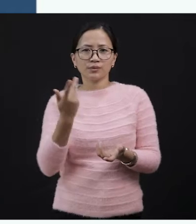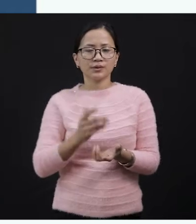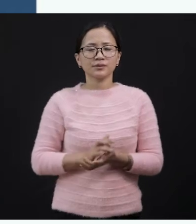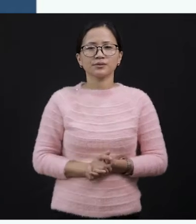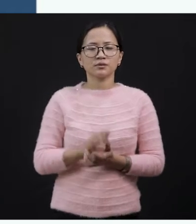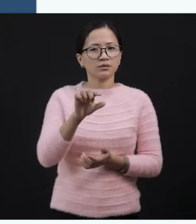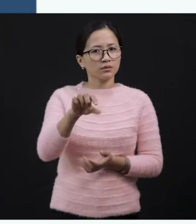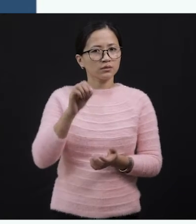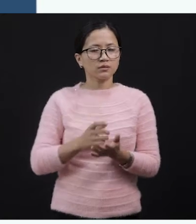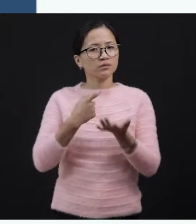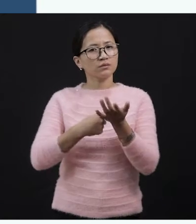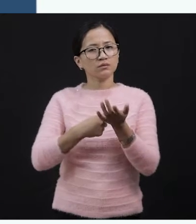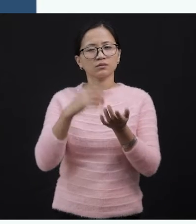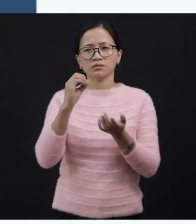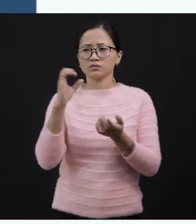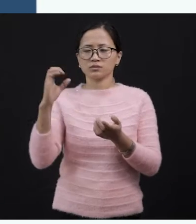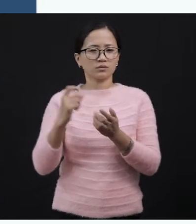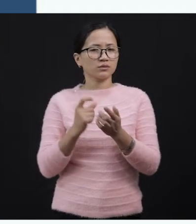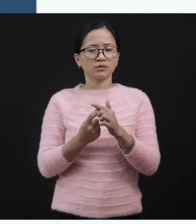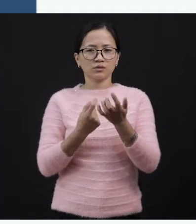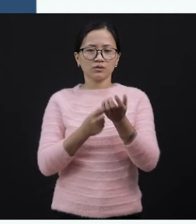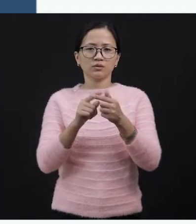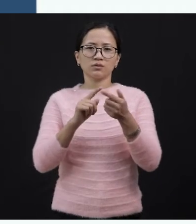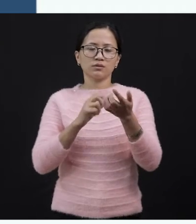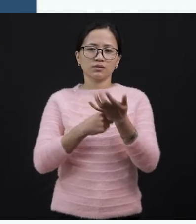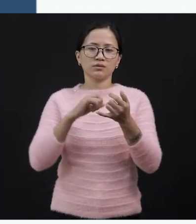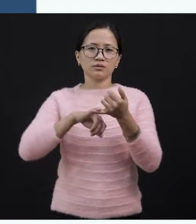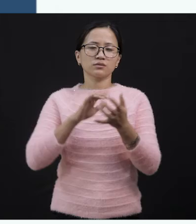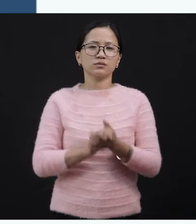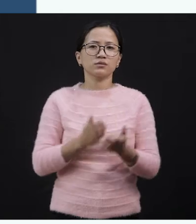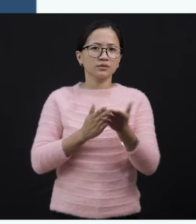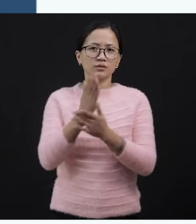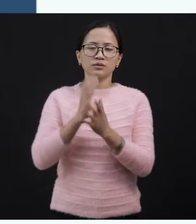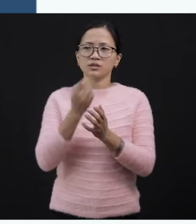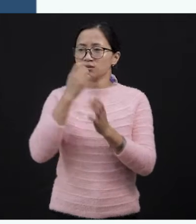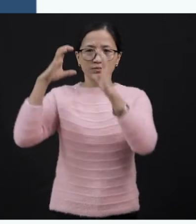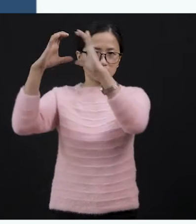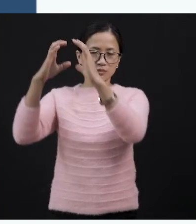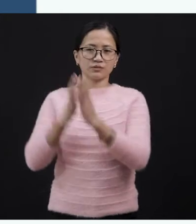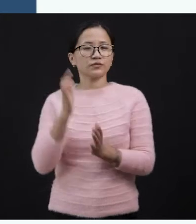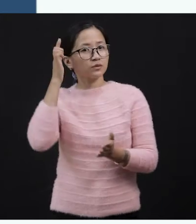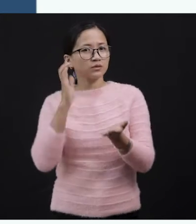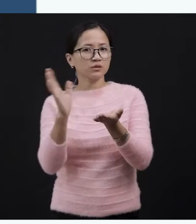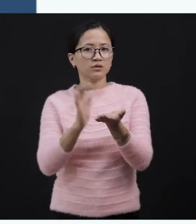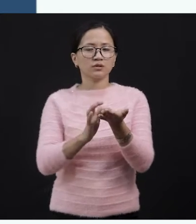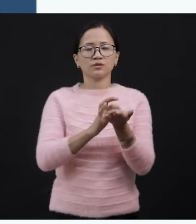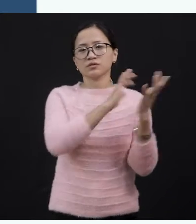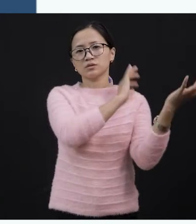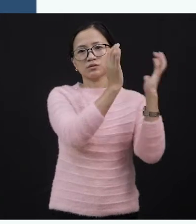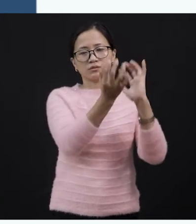It takes place or it occurs when the Moon passes through the shadow of the Earth.